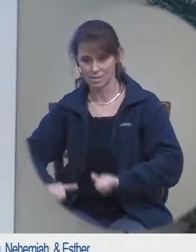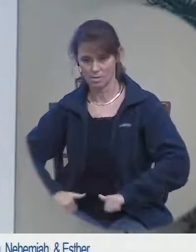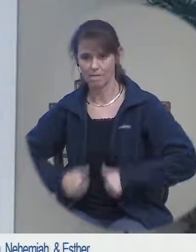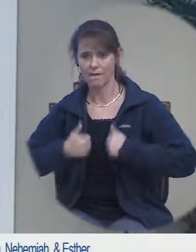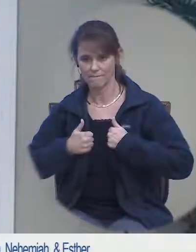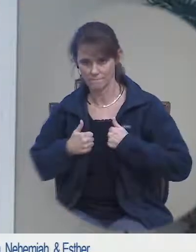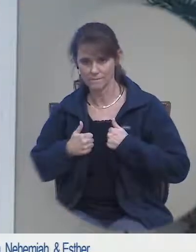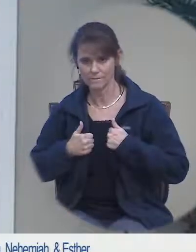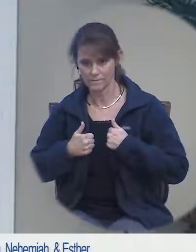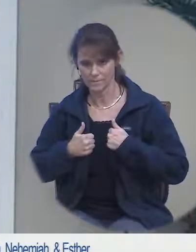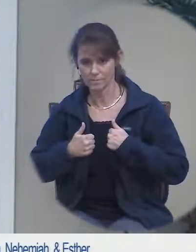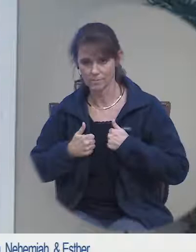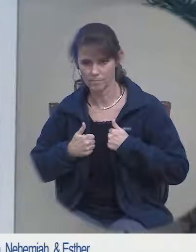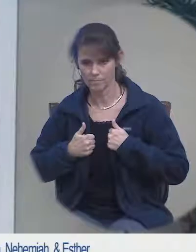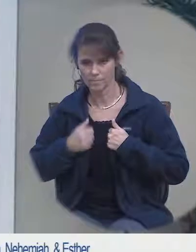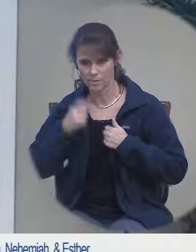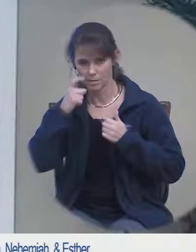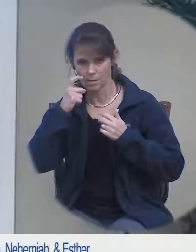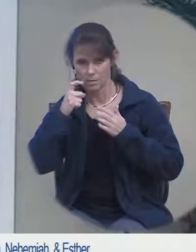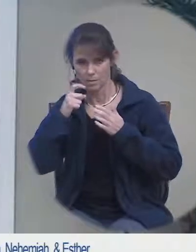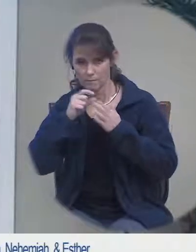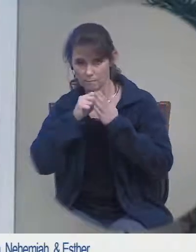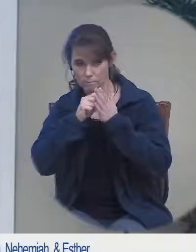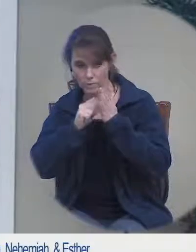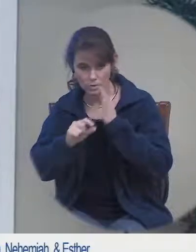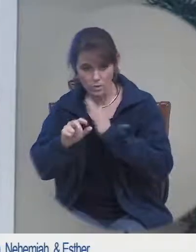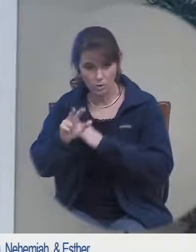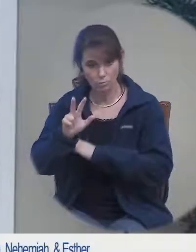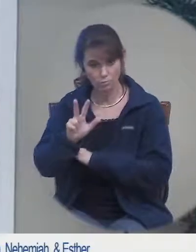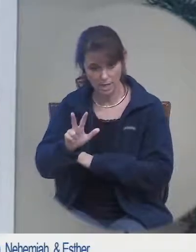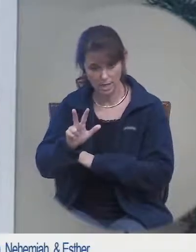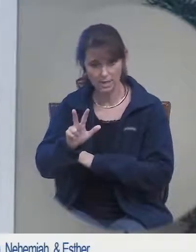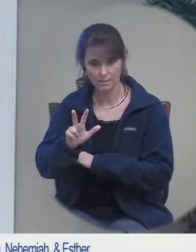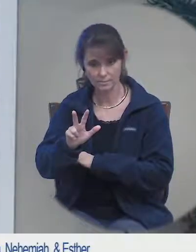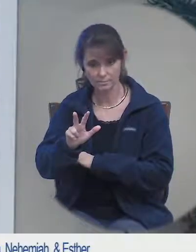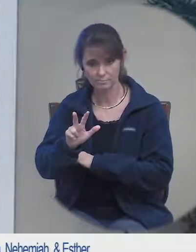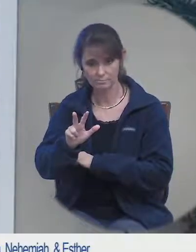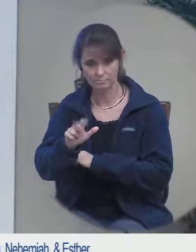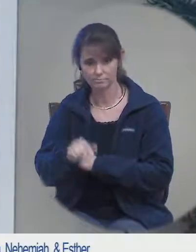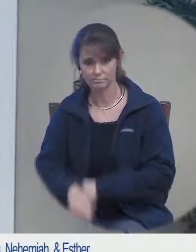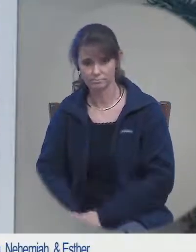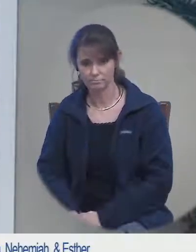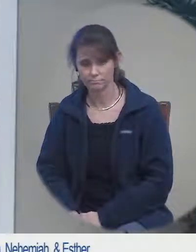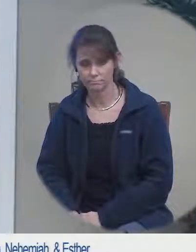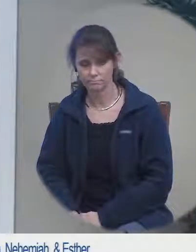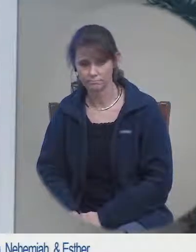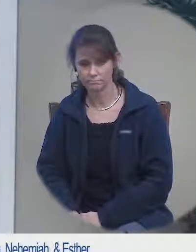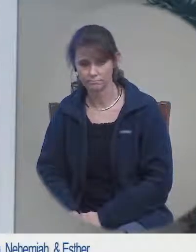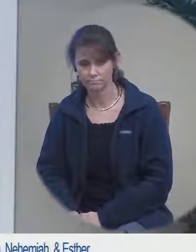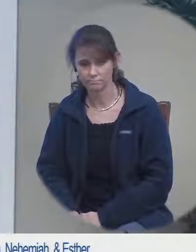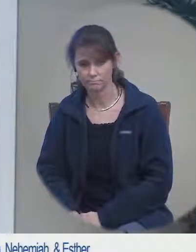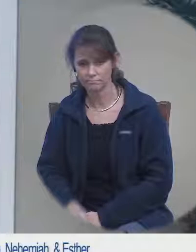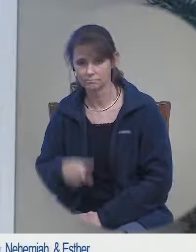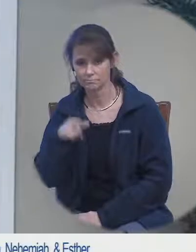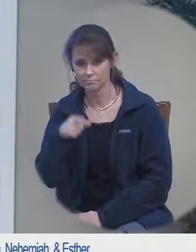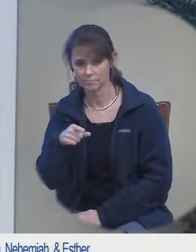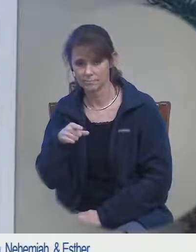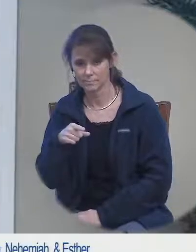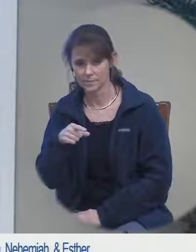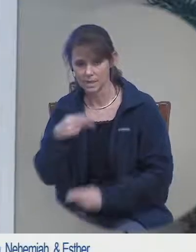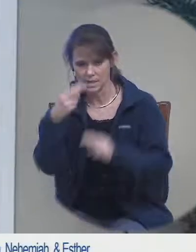Sometimes, either in history or our own current age, there's always a separation between clergy and